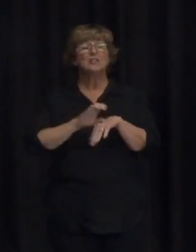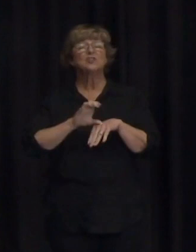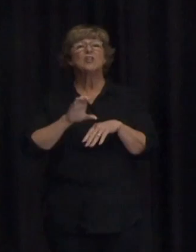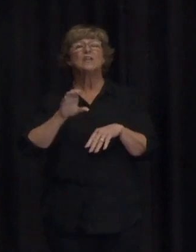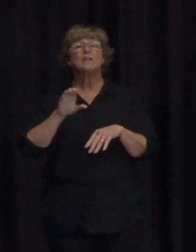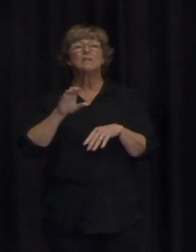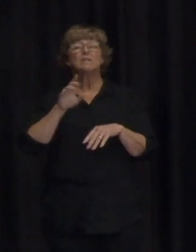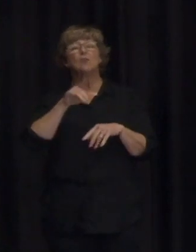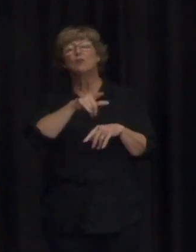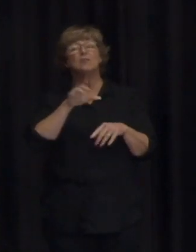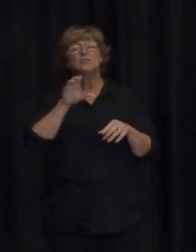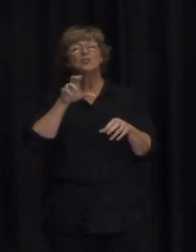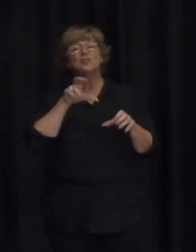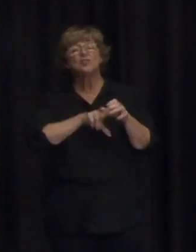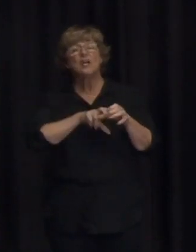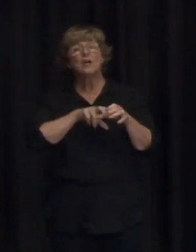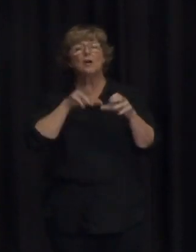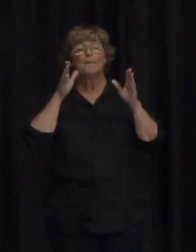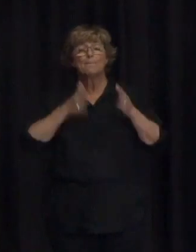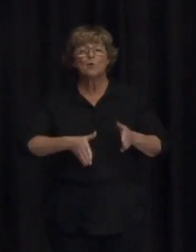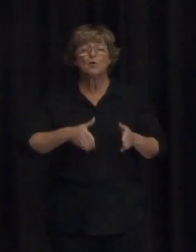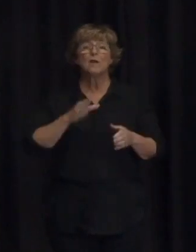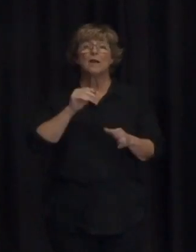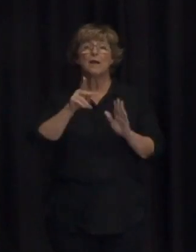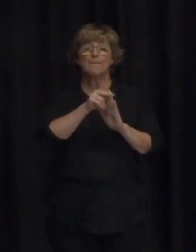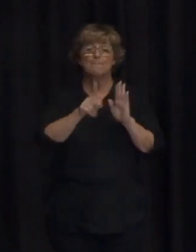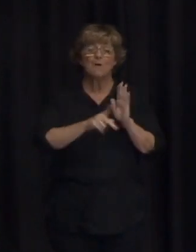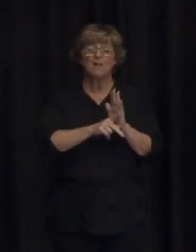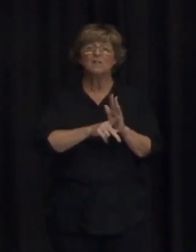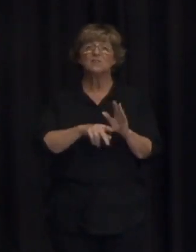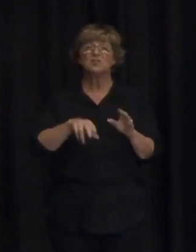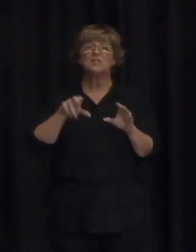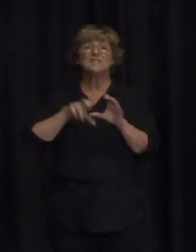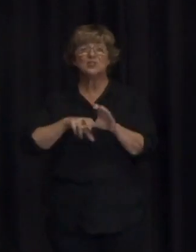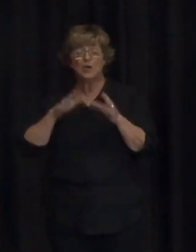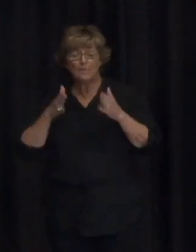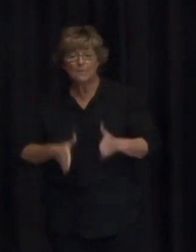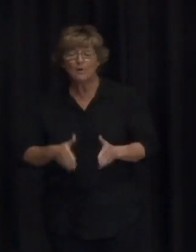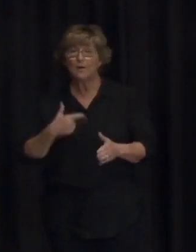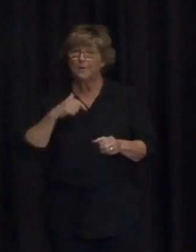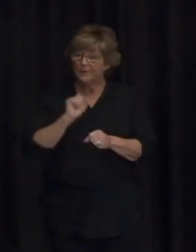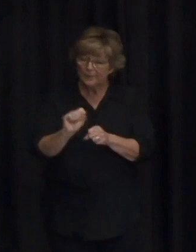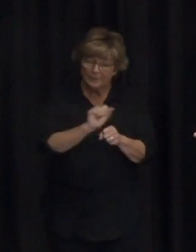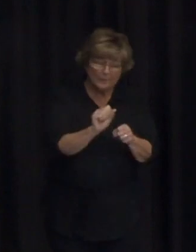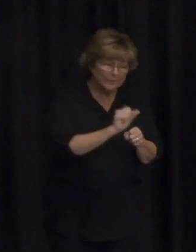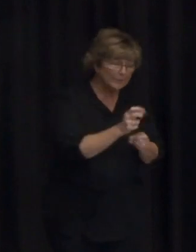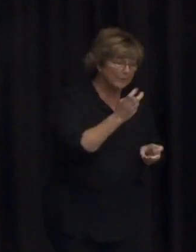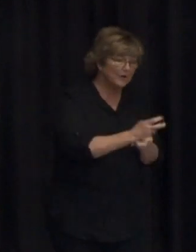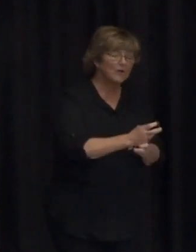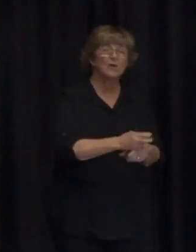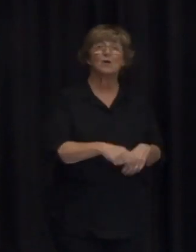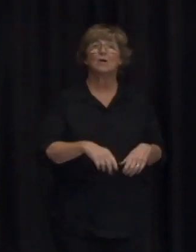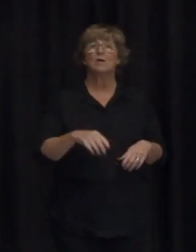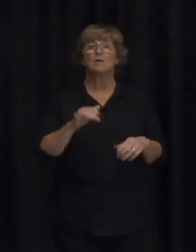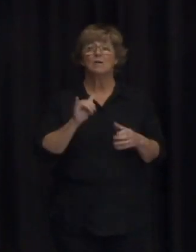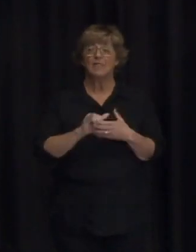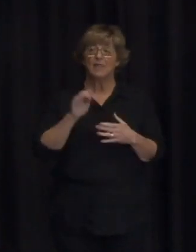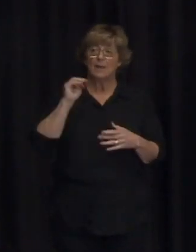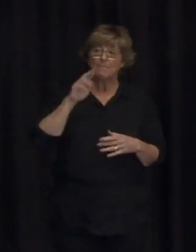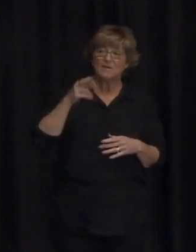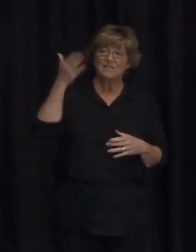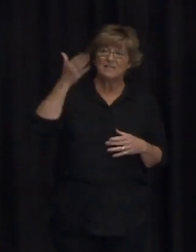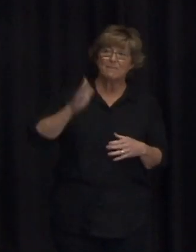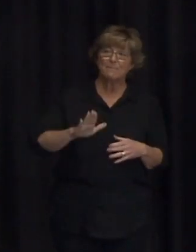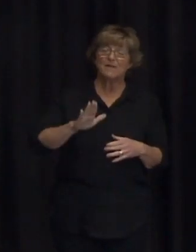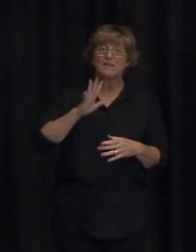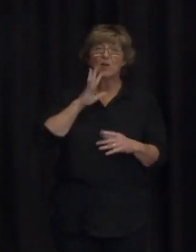Laird, obviously the policy chair, Ms. Leva. We worked diligently with the counterparts that Mr. Speaker mentioned